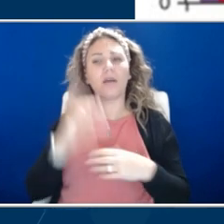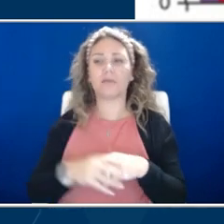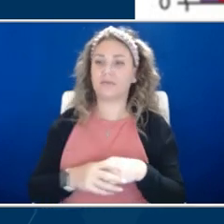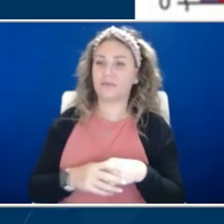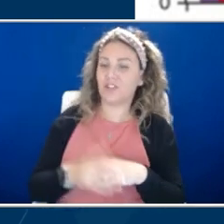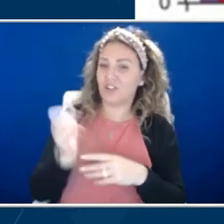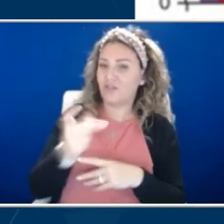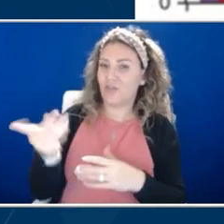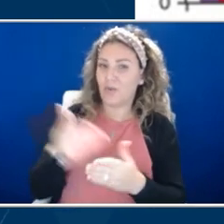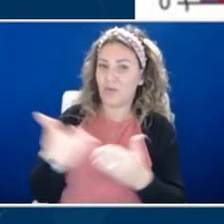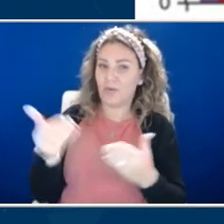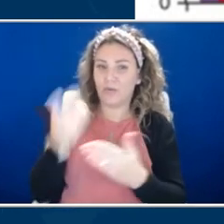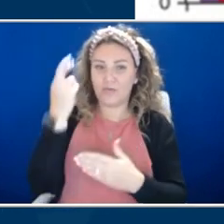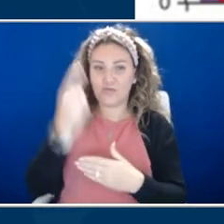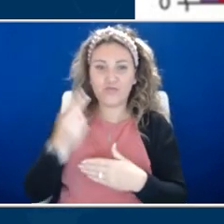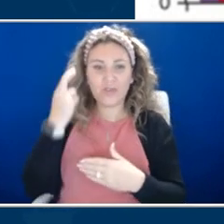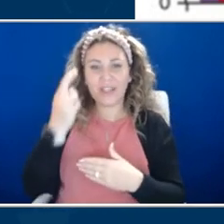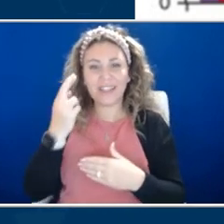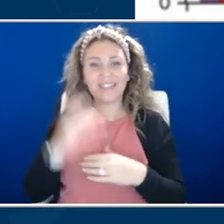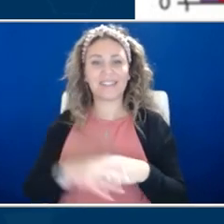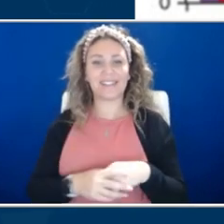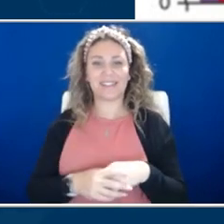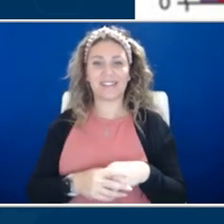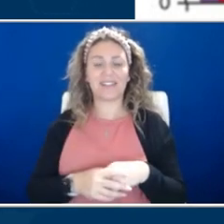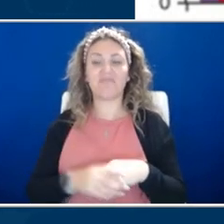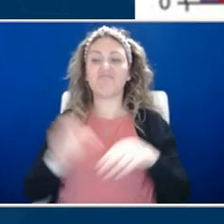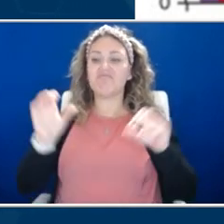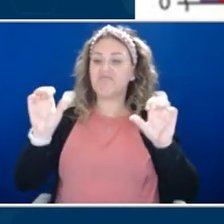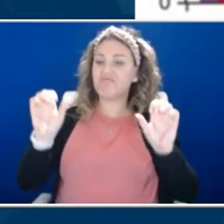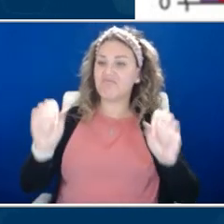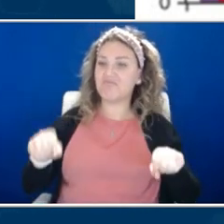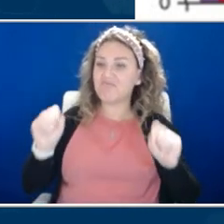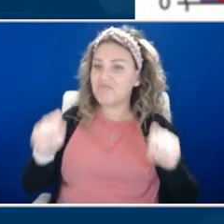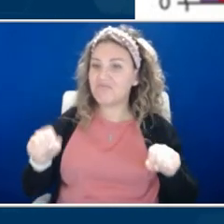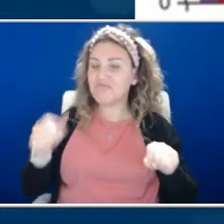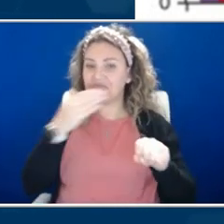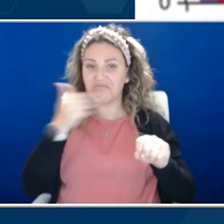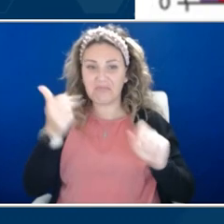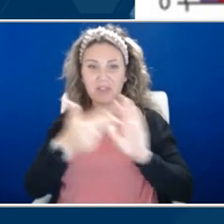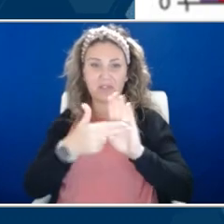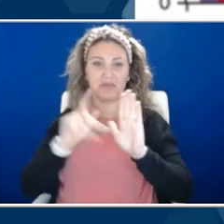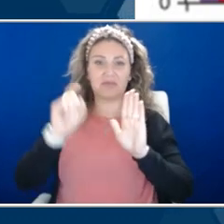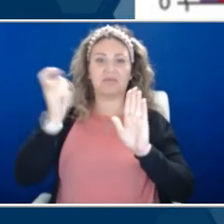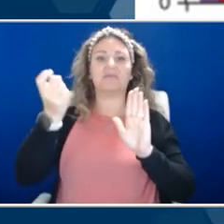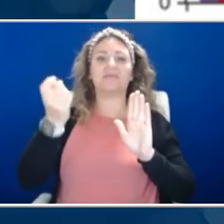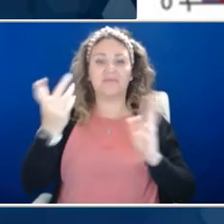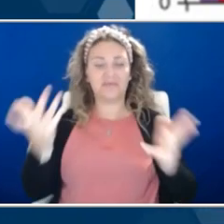things. So one is that we're perhaps getting a little bit better at diagnosing acute kidney injury.